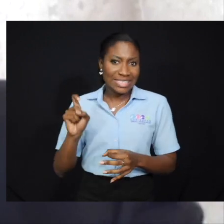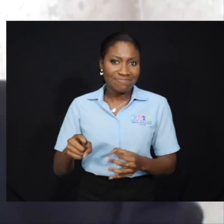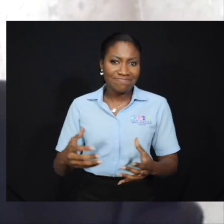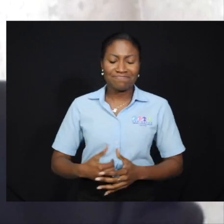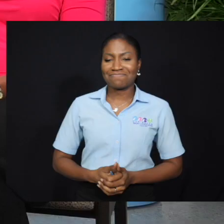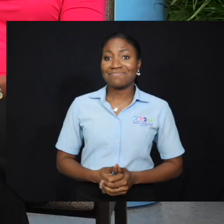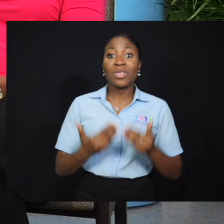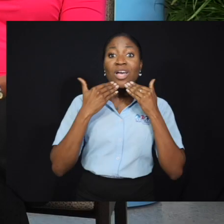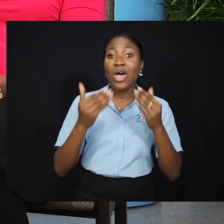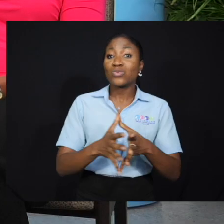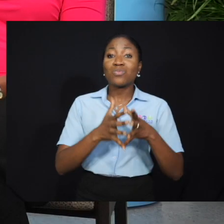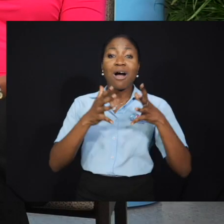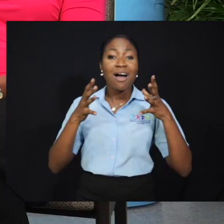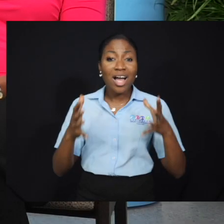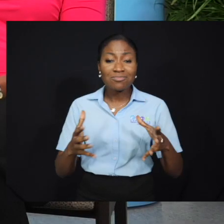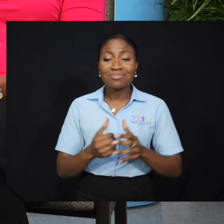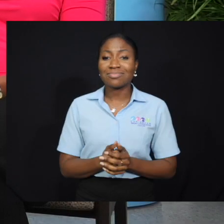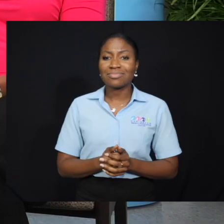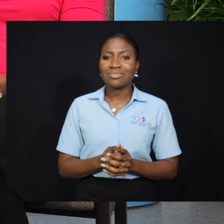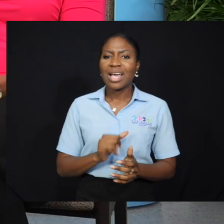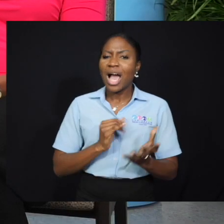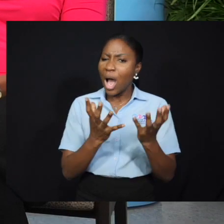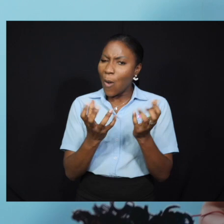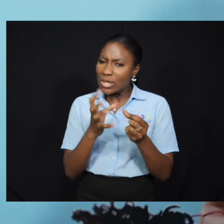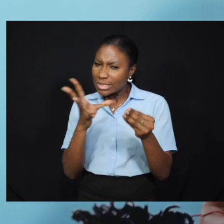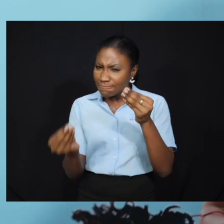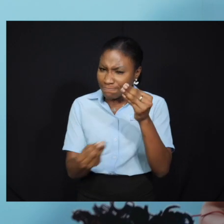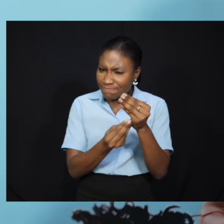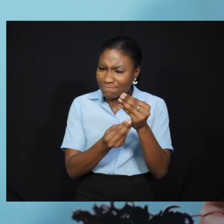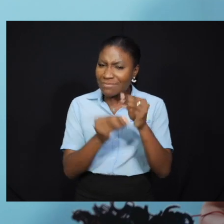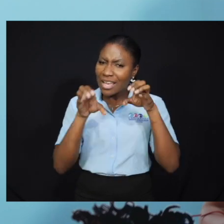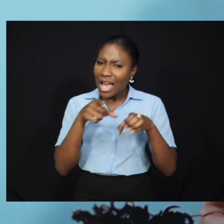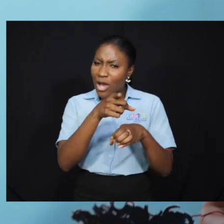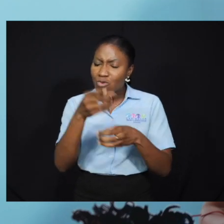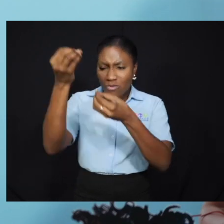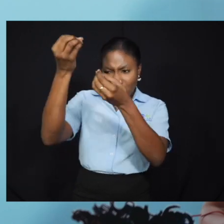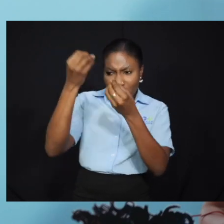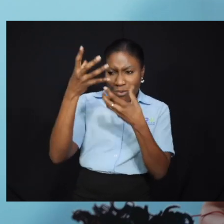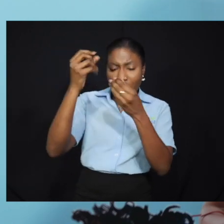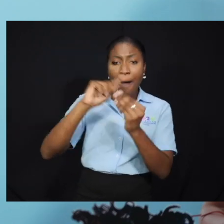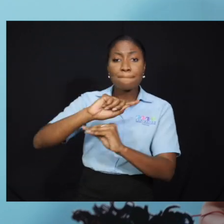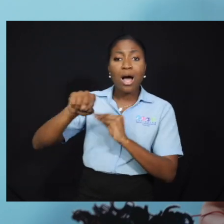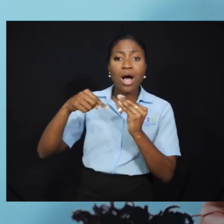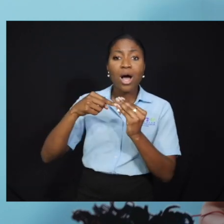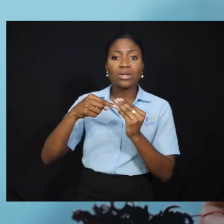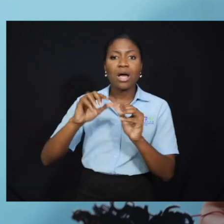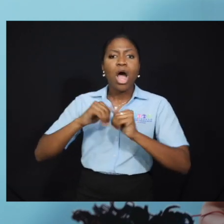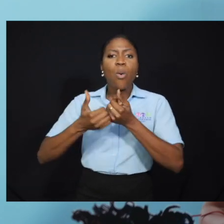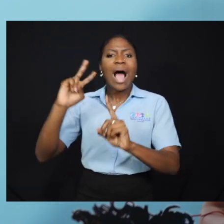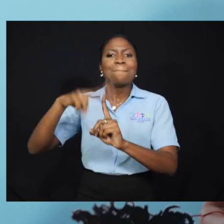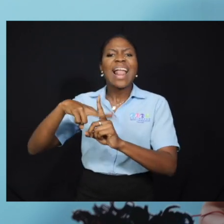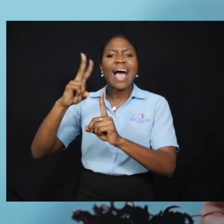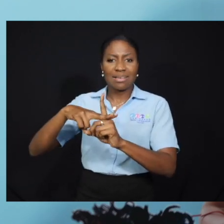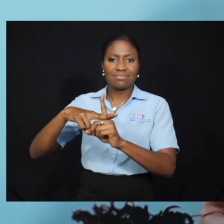basis. Thank you very much, Edson. I just want to push a little further. Could you tell us a bit about the